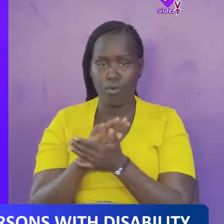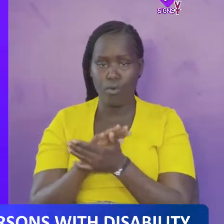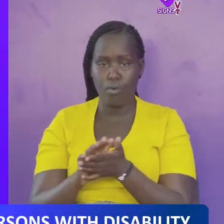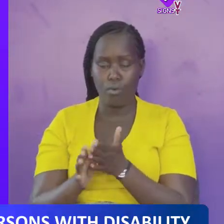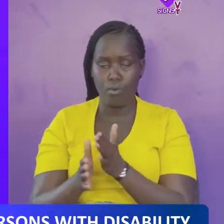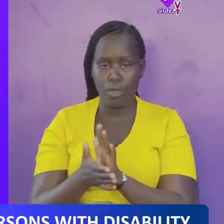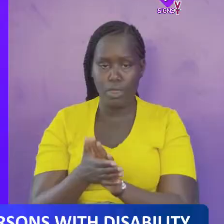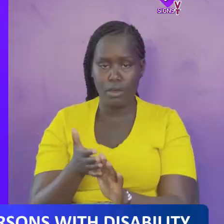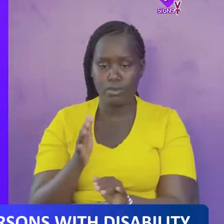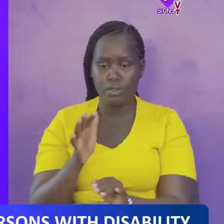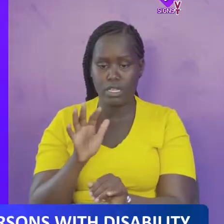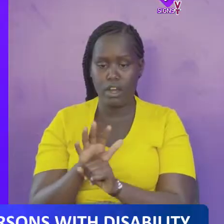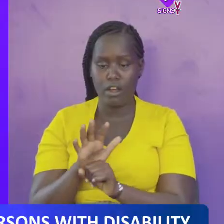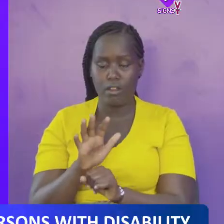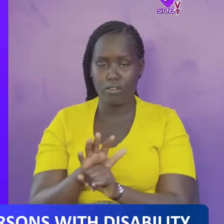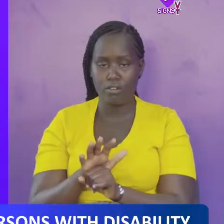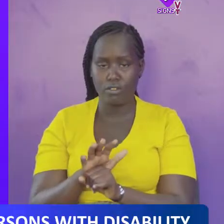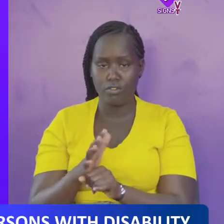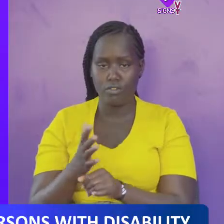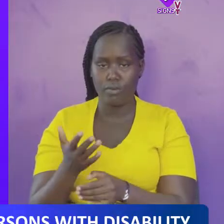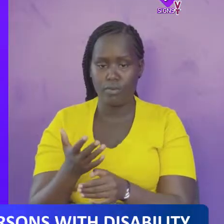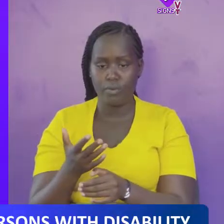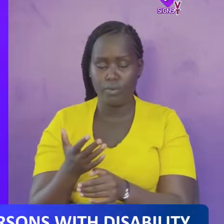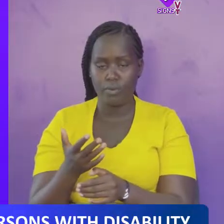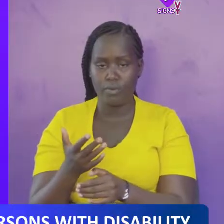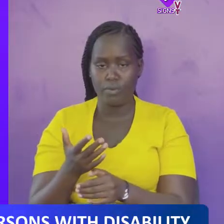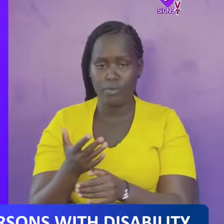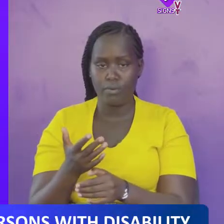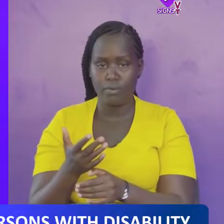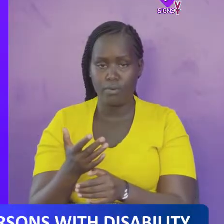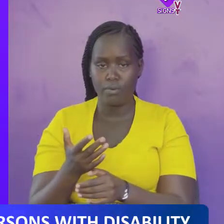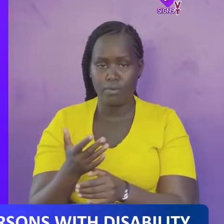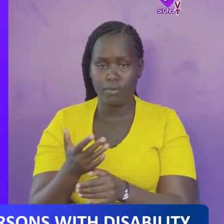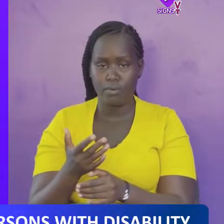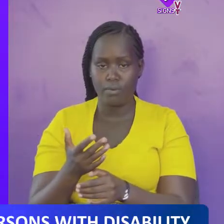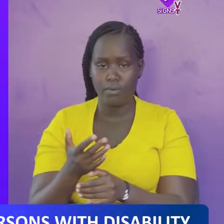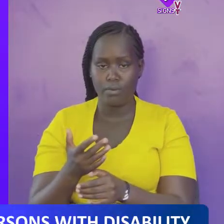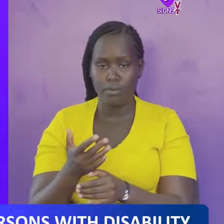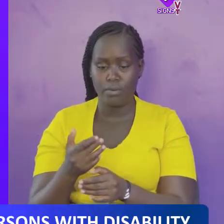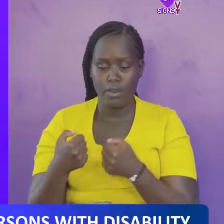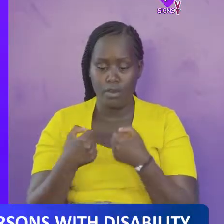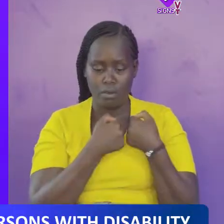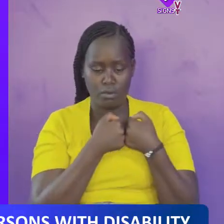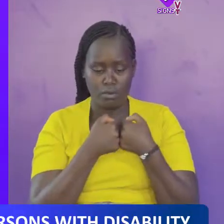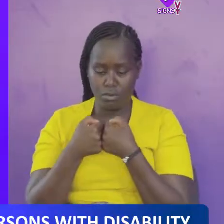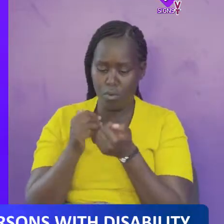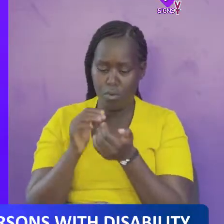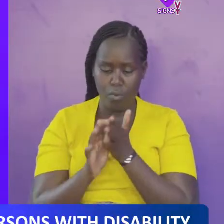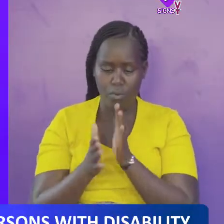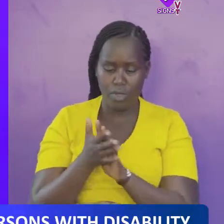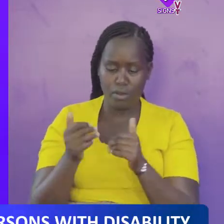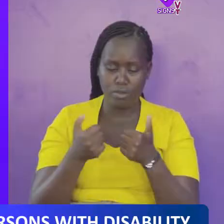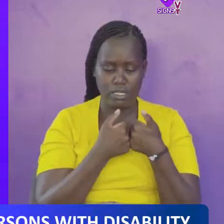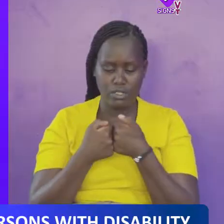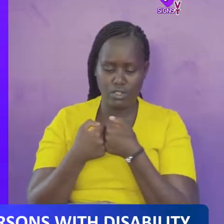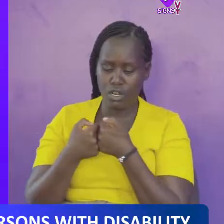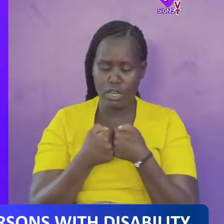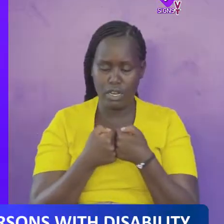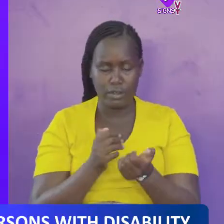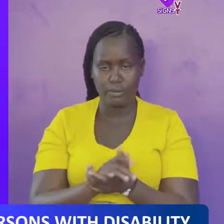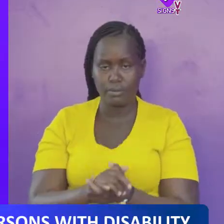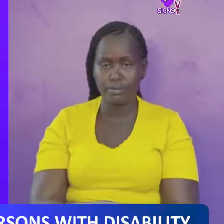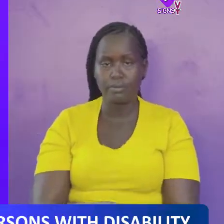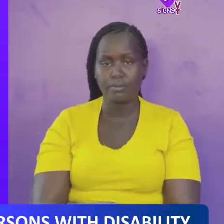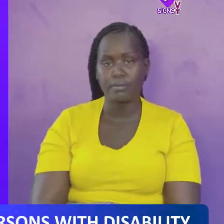much, having to struggle. Yes, indeed.